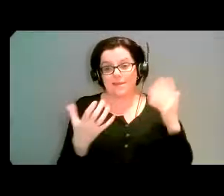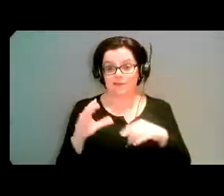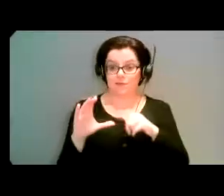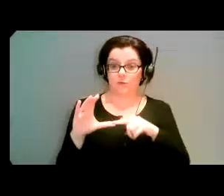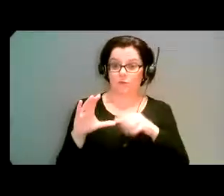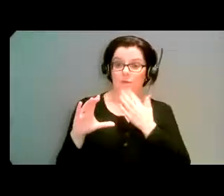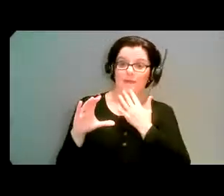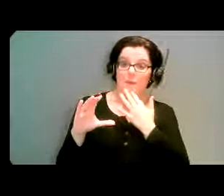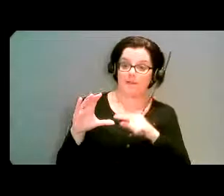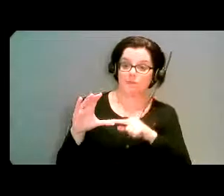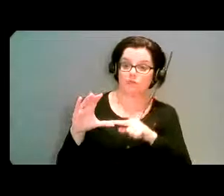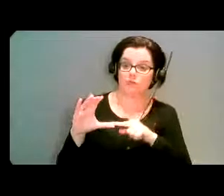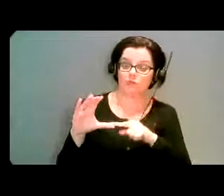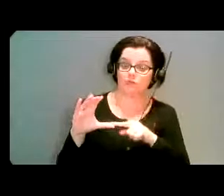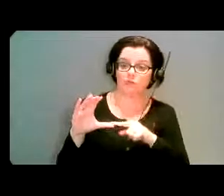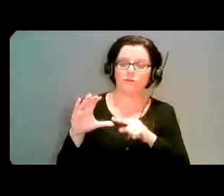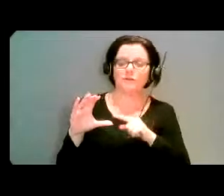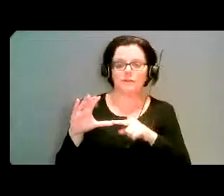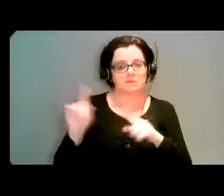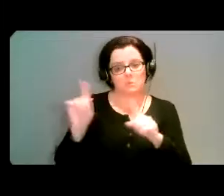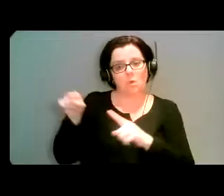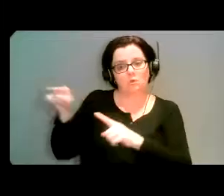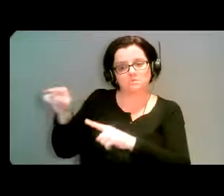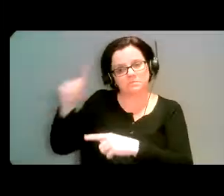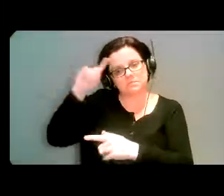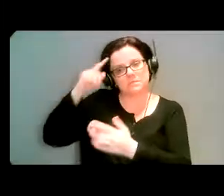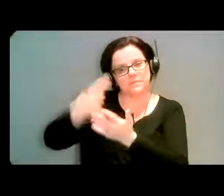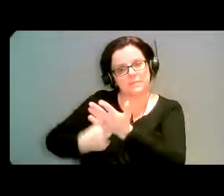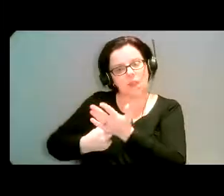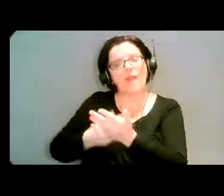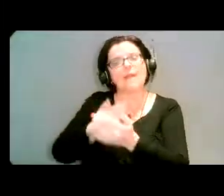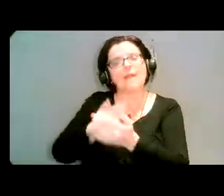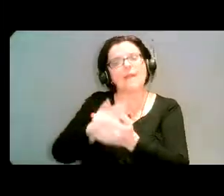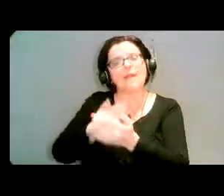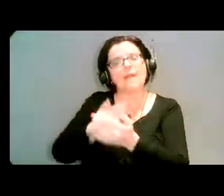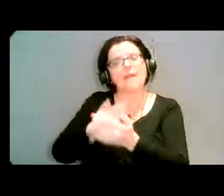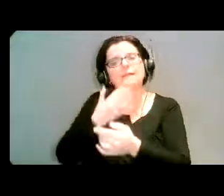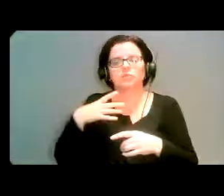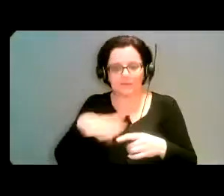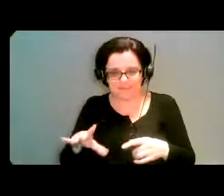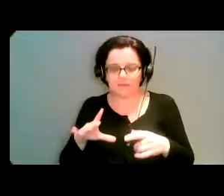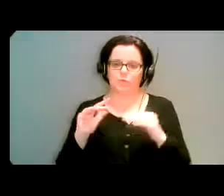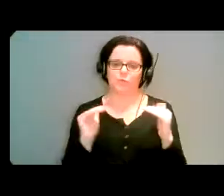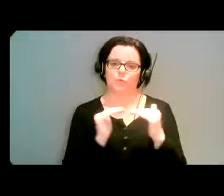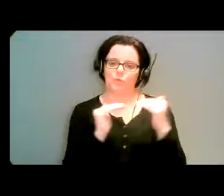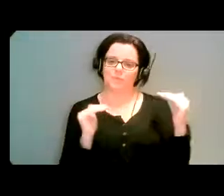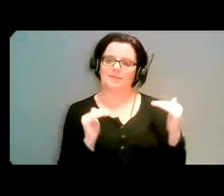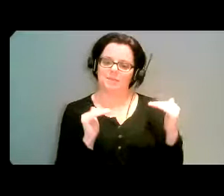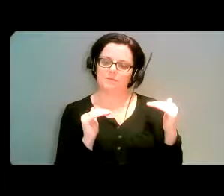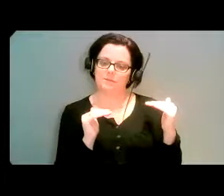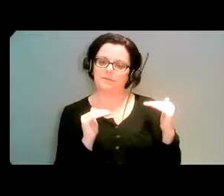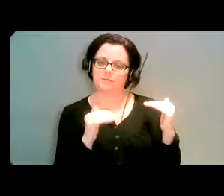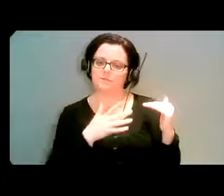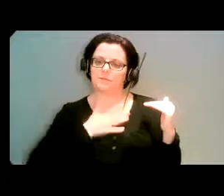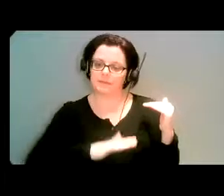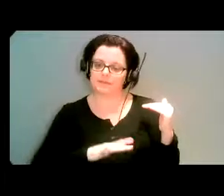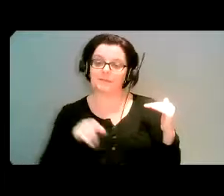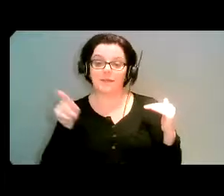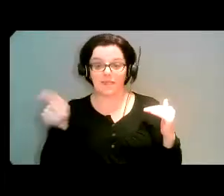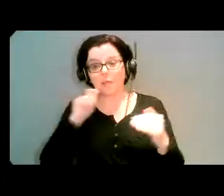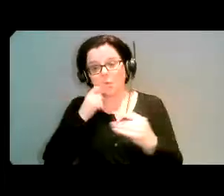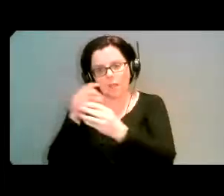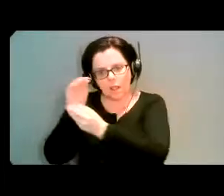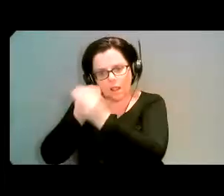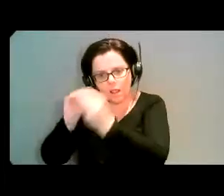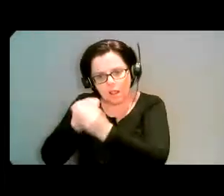So it's whatever they think you need to have your needs met. They will kind of calculate how much